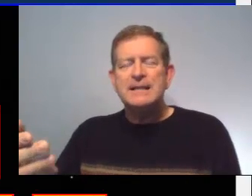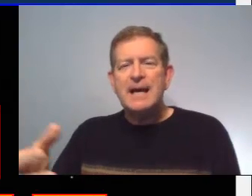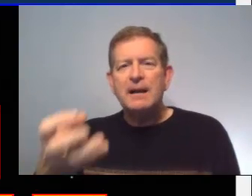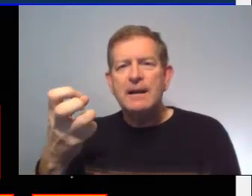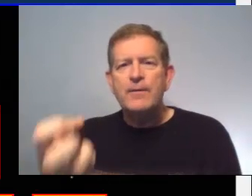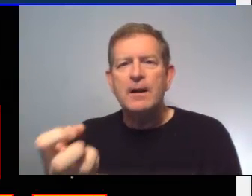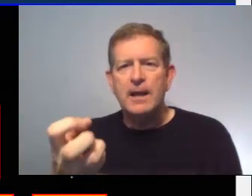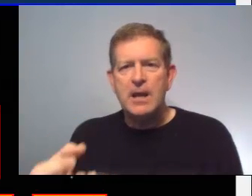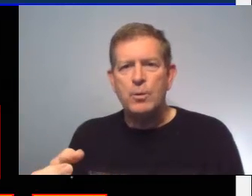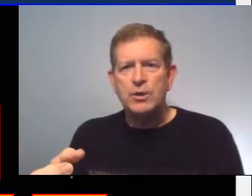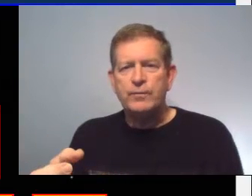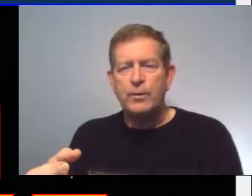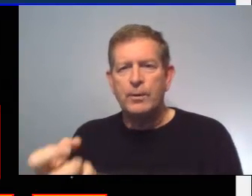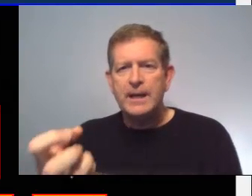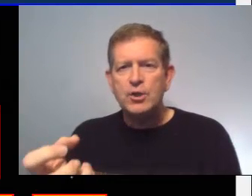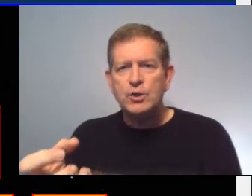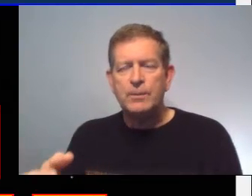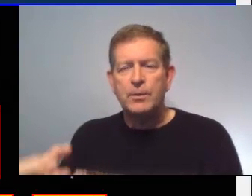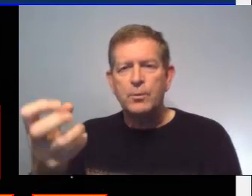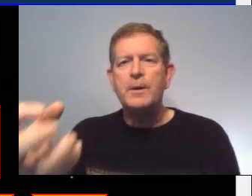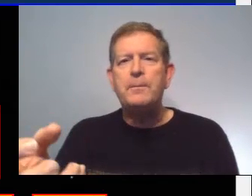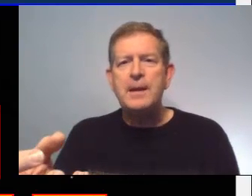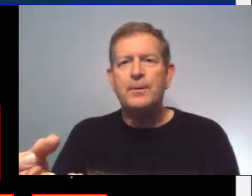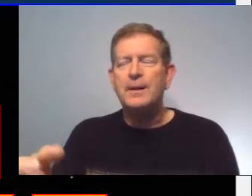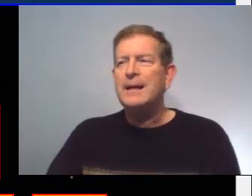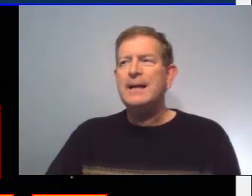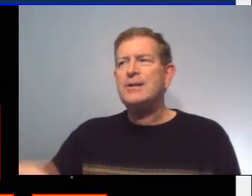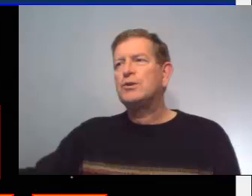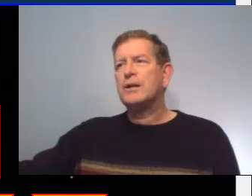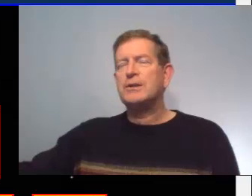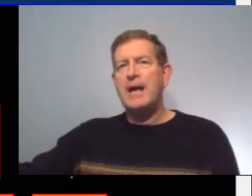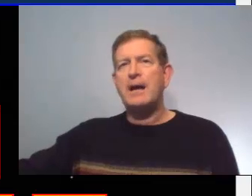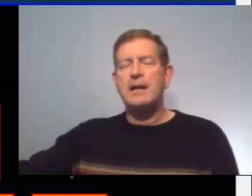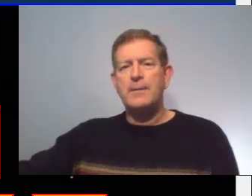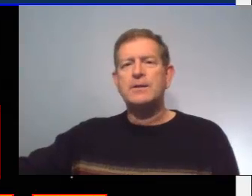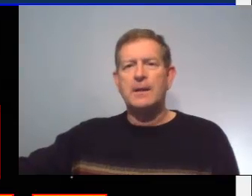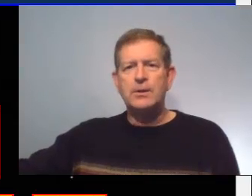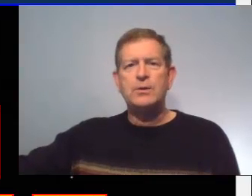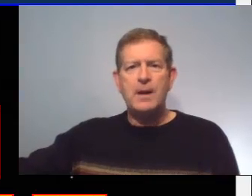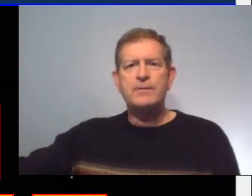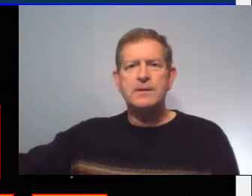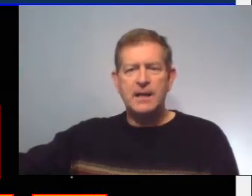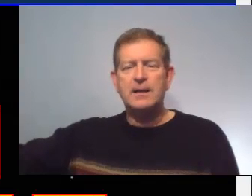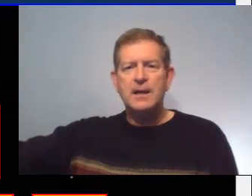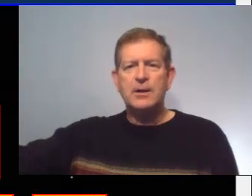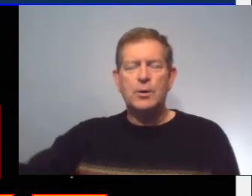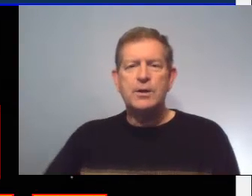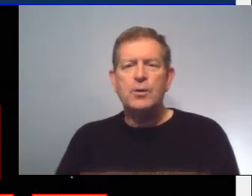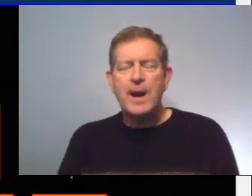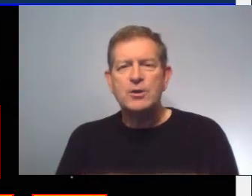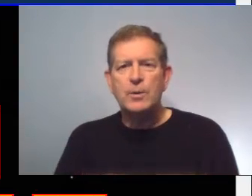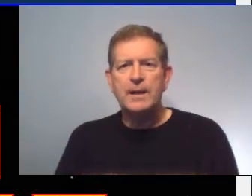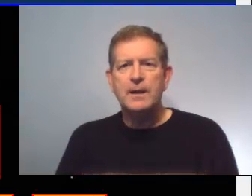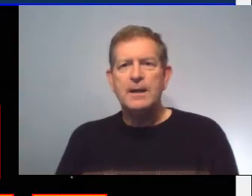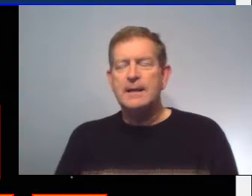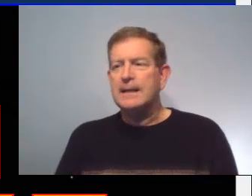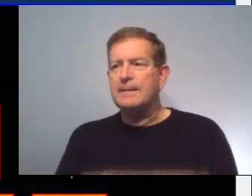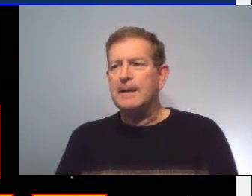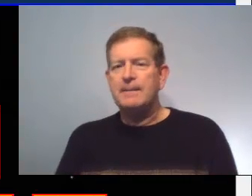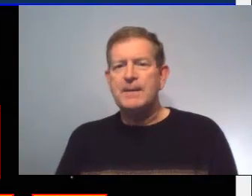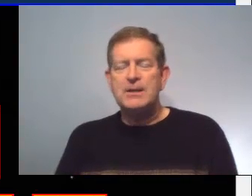not, it's not a living language for a relationship with real people. It's just an academic subject you have to take in order to